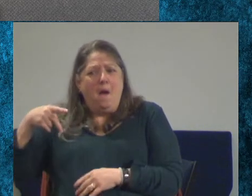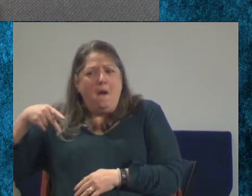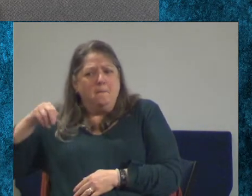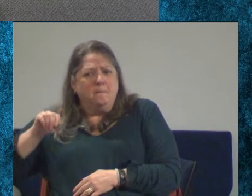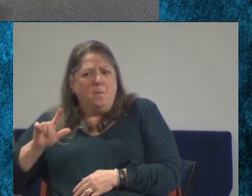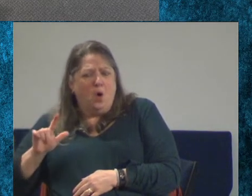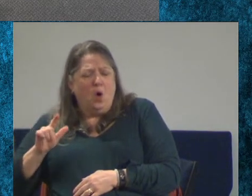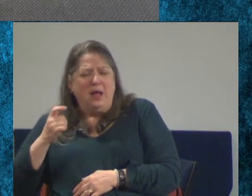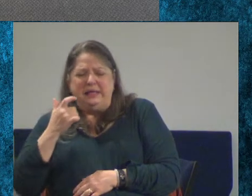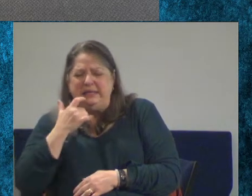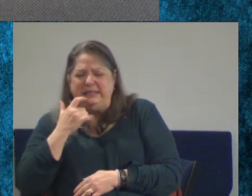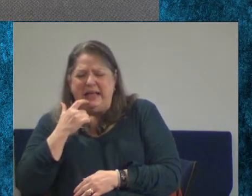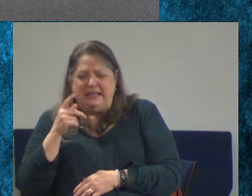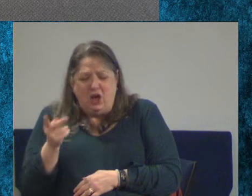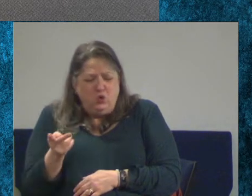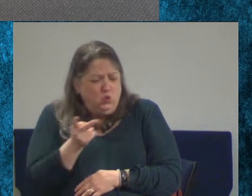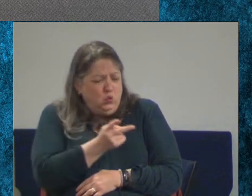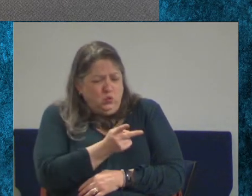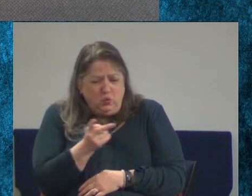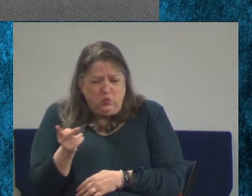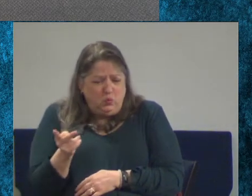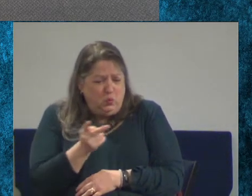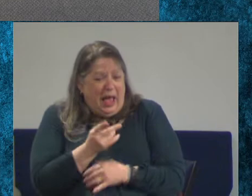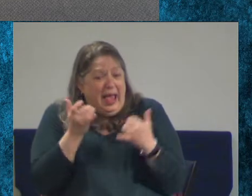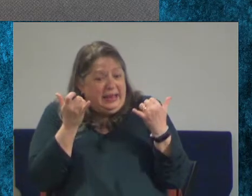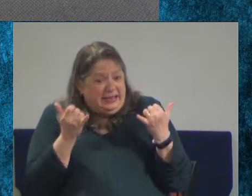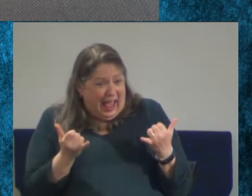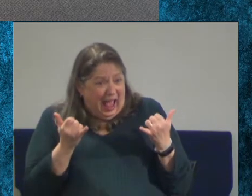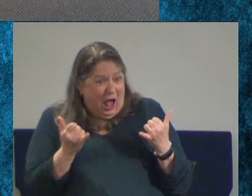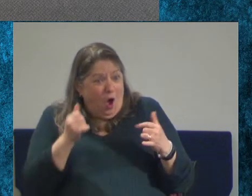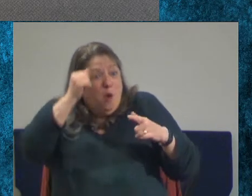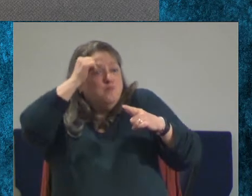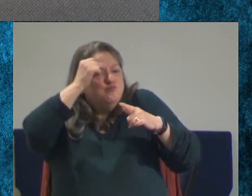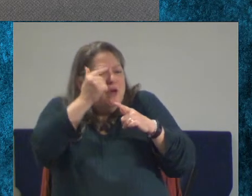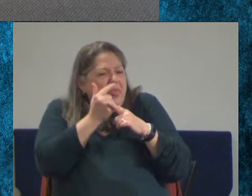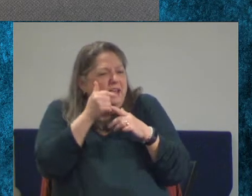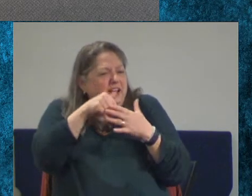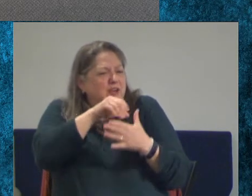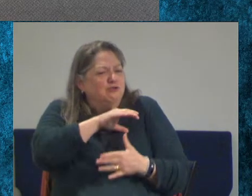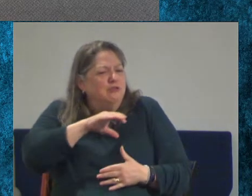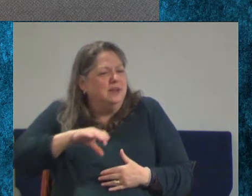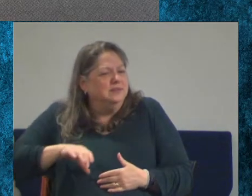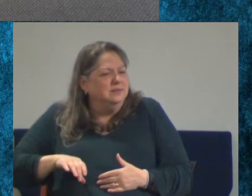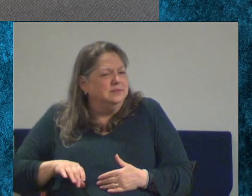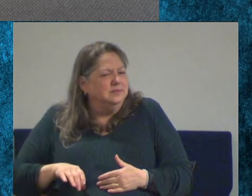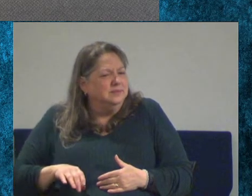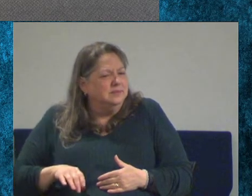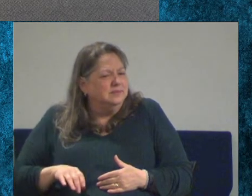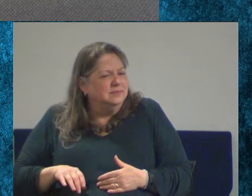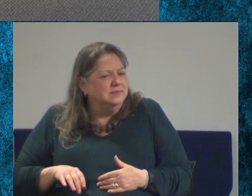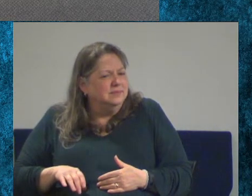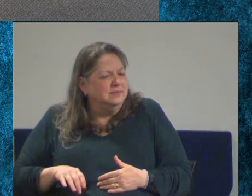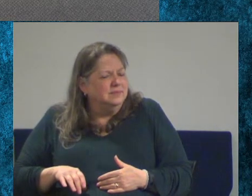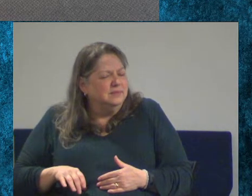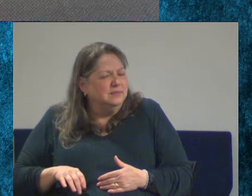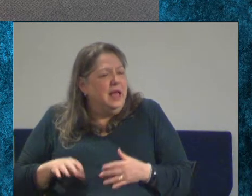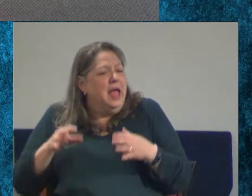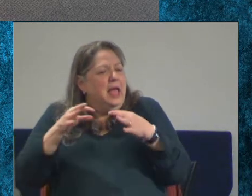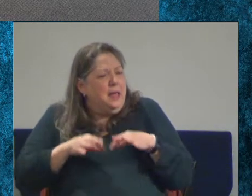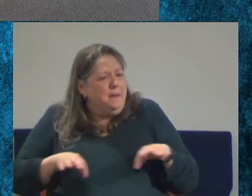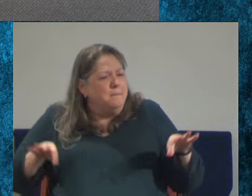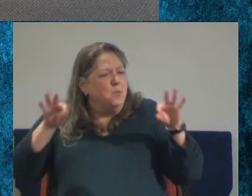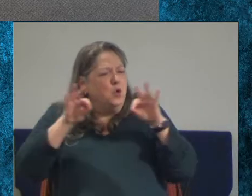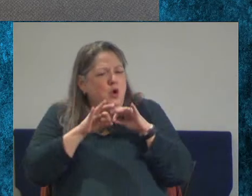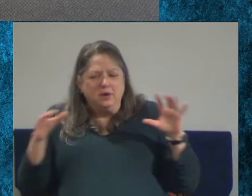the need to connect these two who are at odds with each other. And so he takes a chance by sending Onesimus back